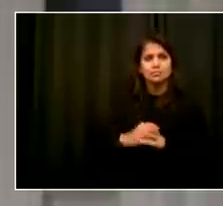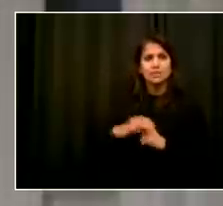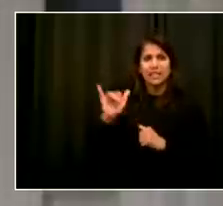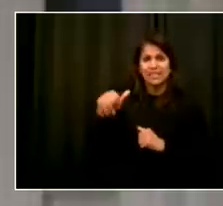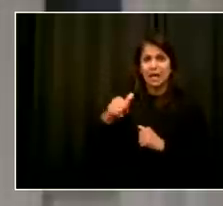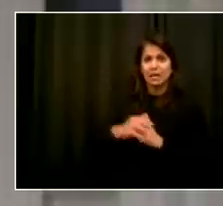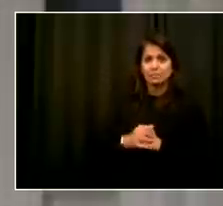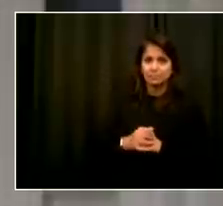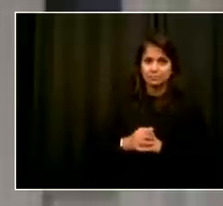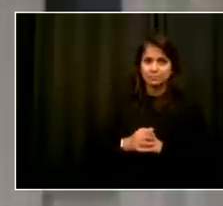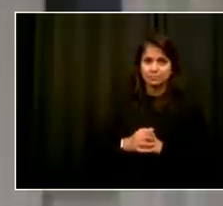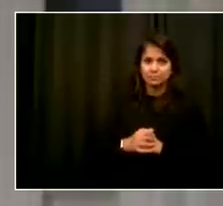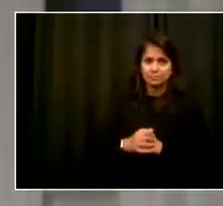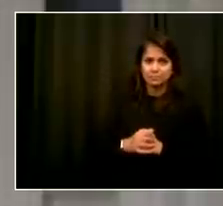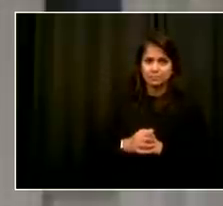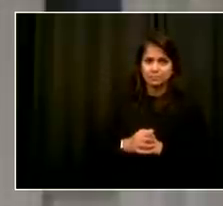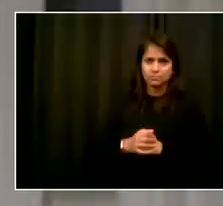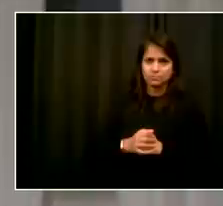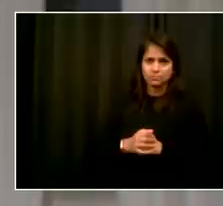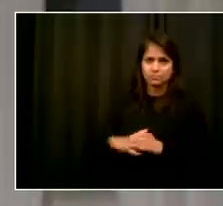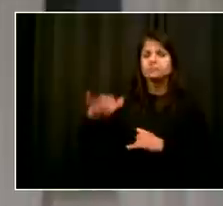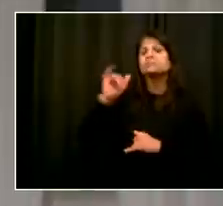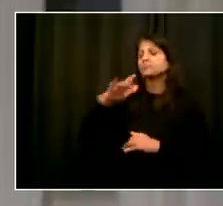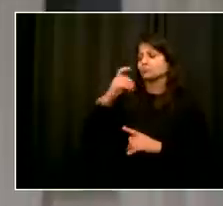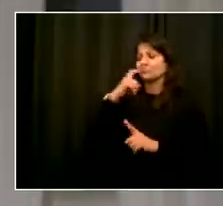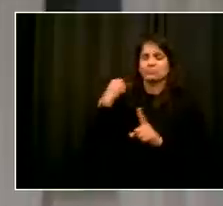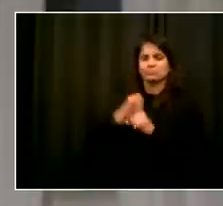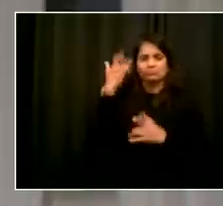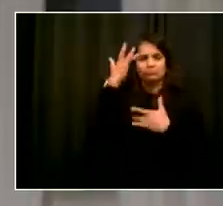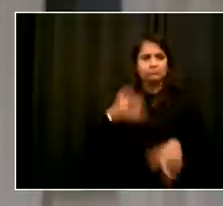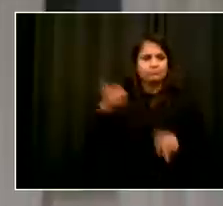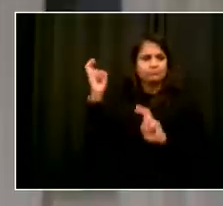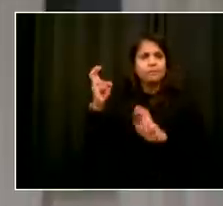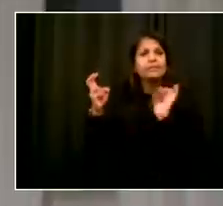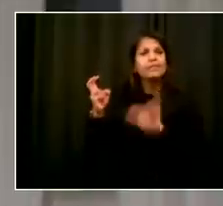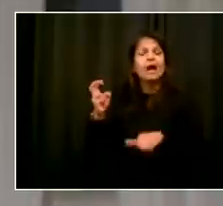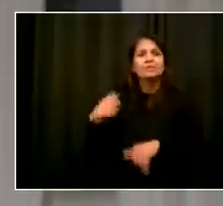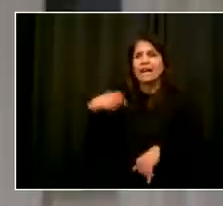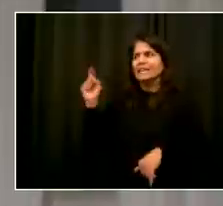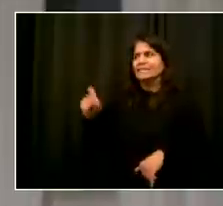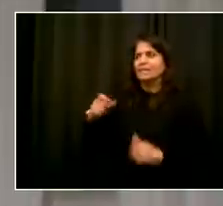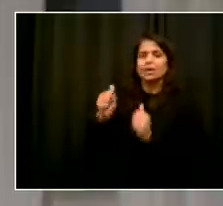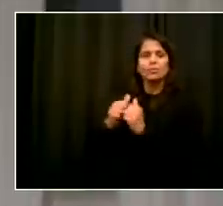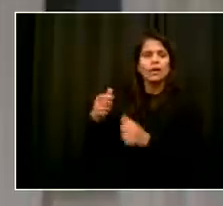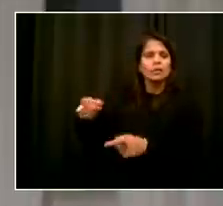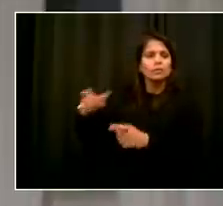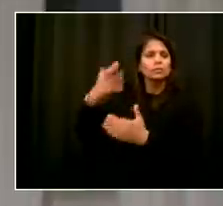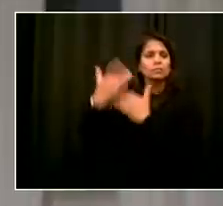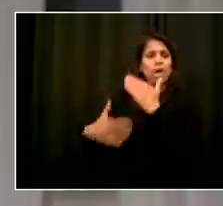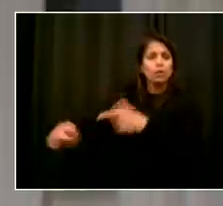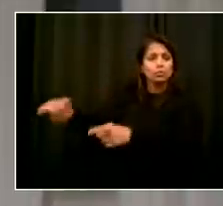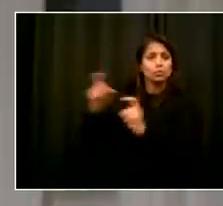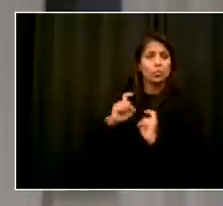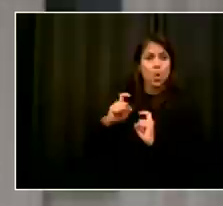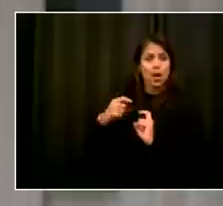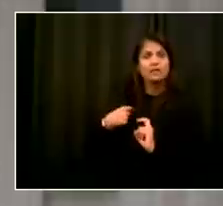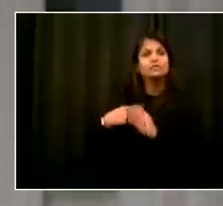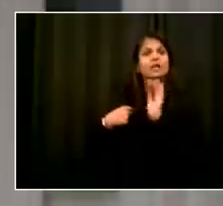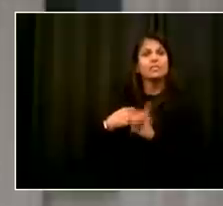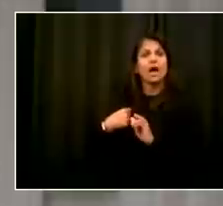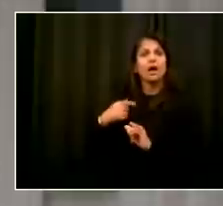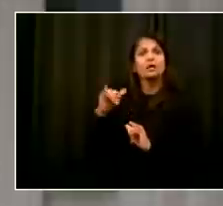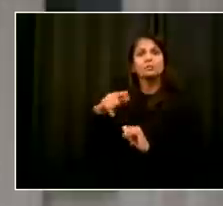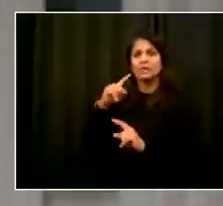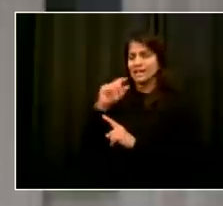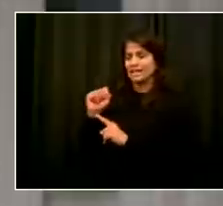and emboldened after a blood transfusion, given the influx of healthy red blood cells that my body normally doesn't produce on its own.